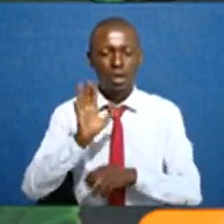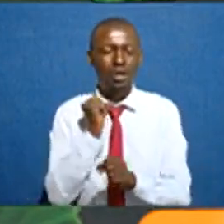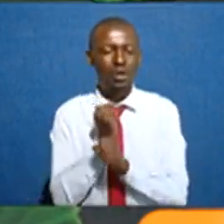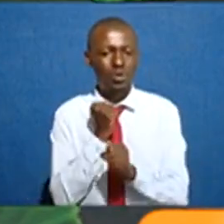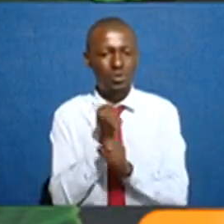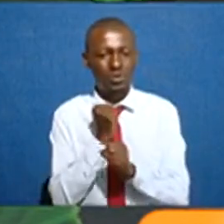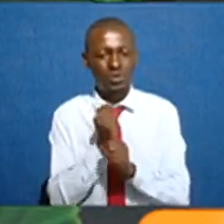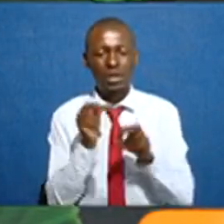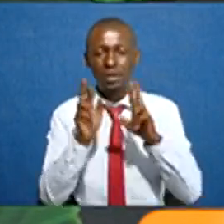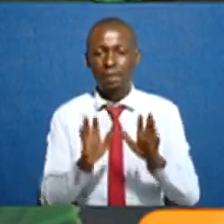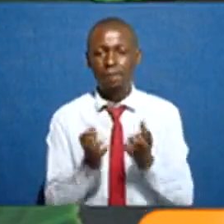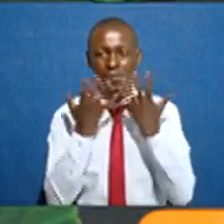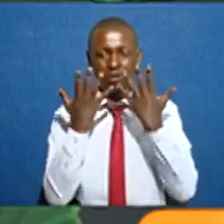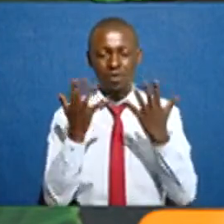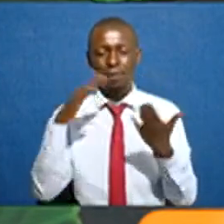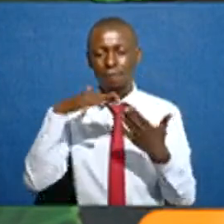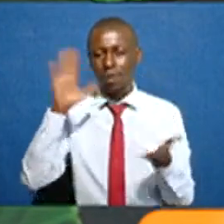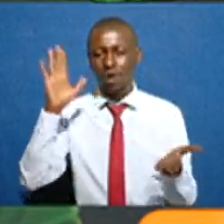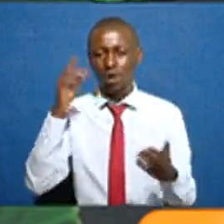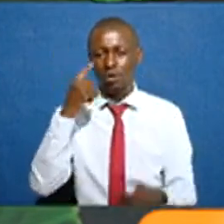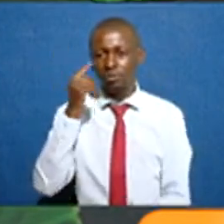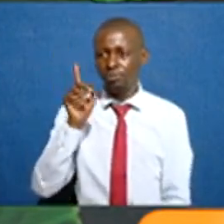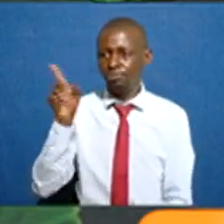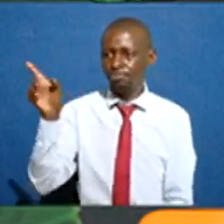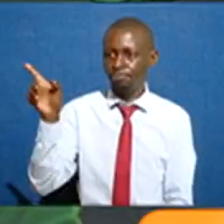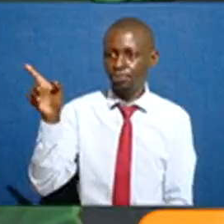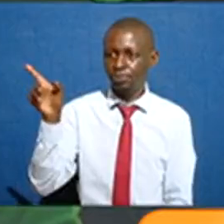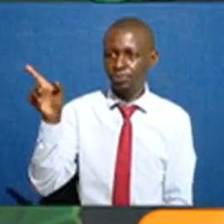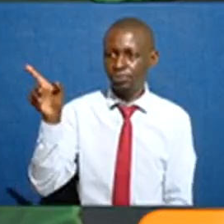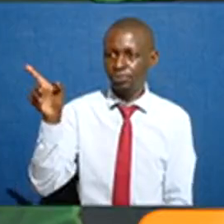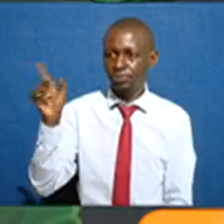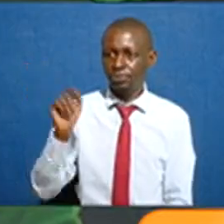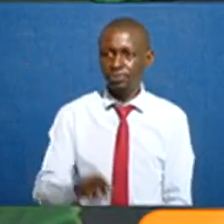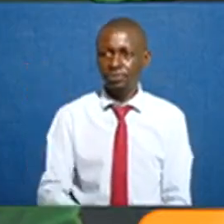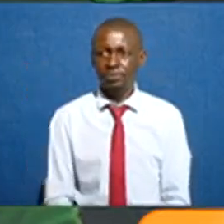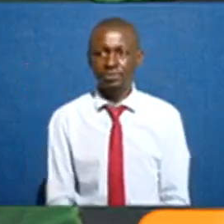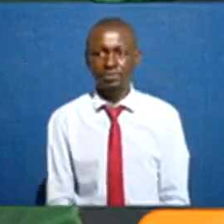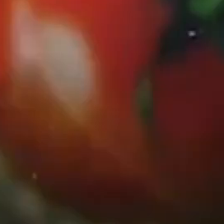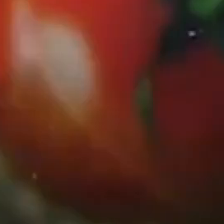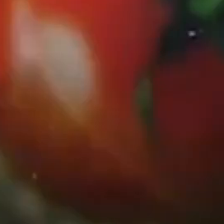very own Dennis Sotieno tells us more on this week's Smart Farm.